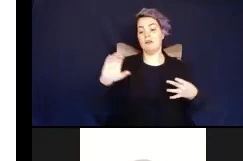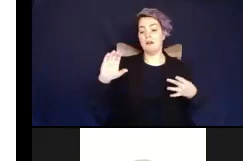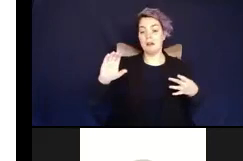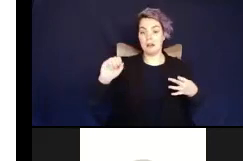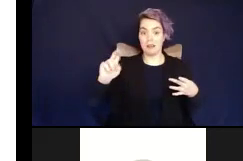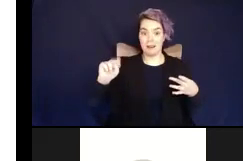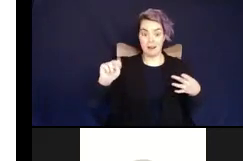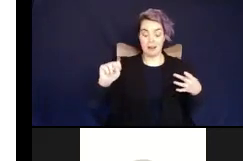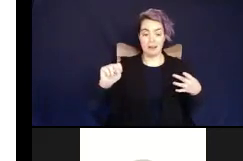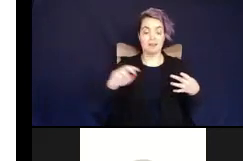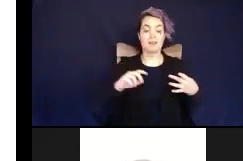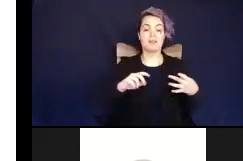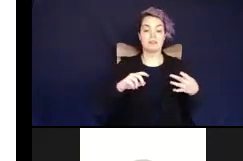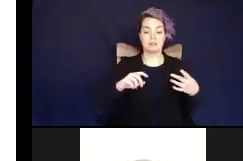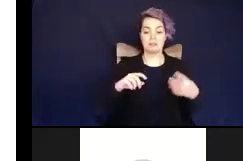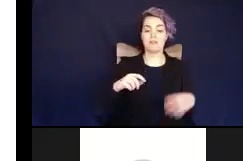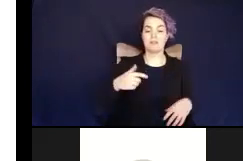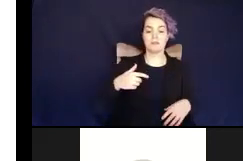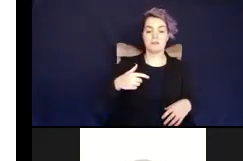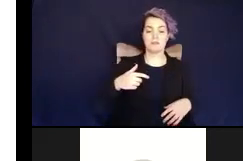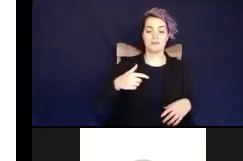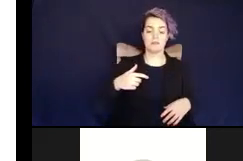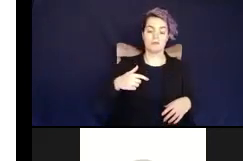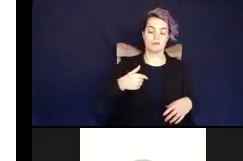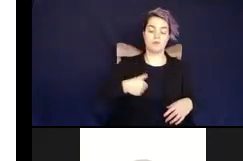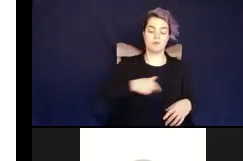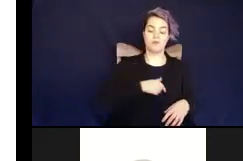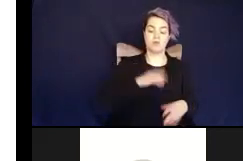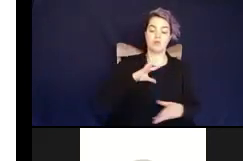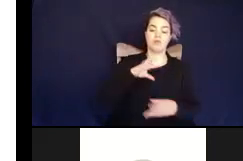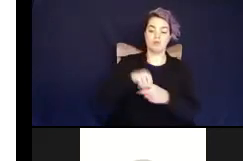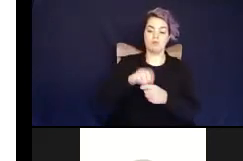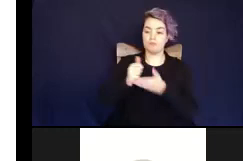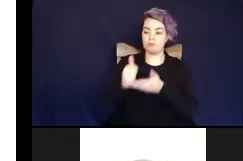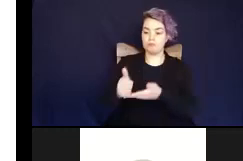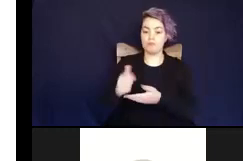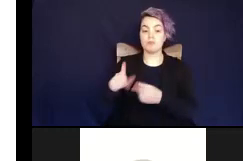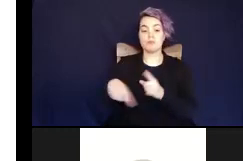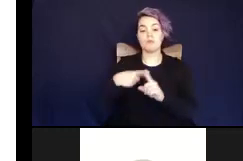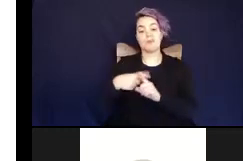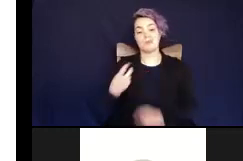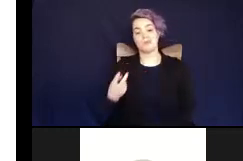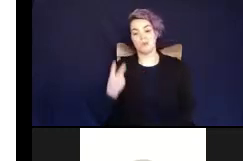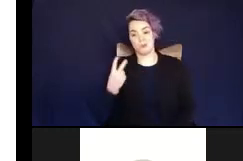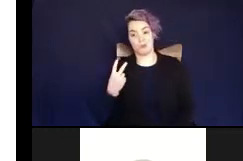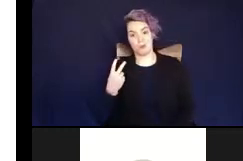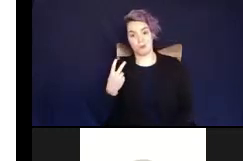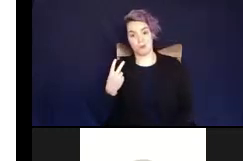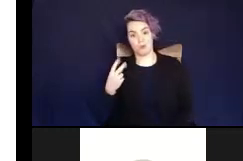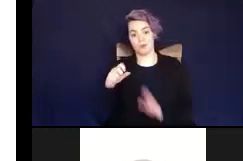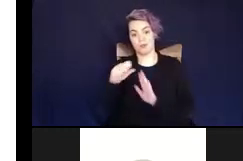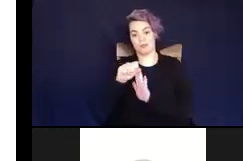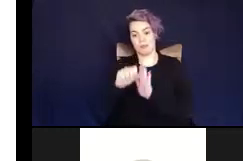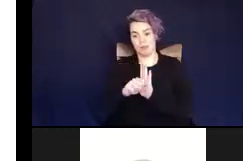that we are involved with also, around 2 state psychiatric hospitals. 5 people, as Kathy